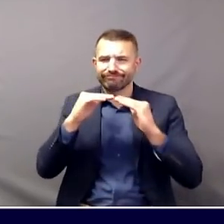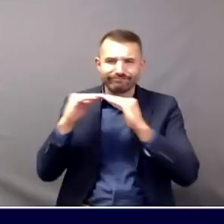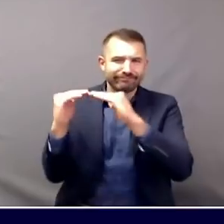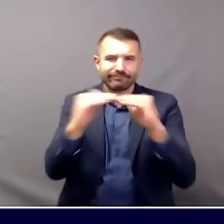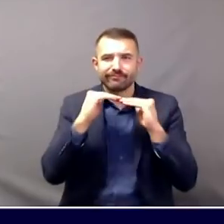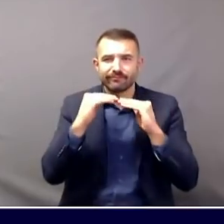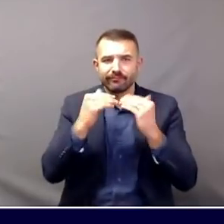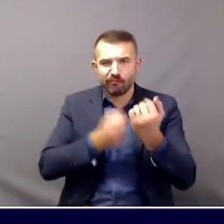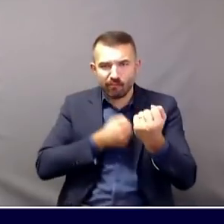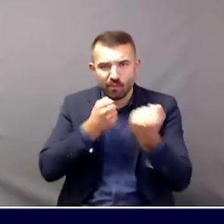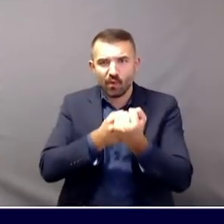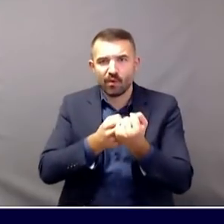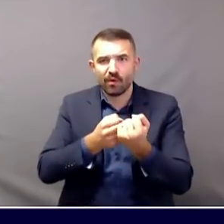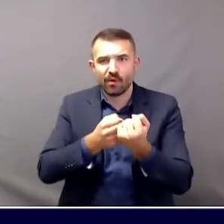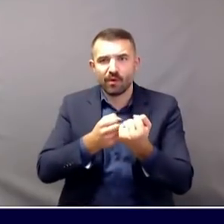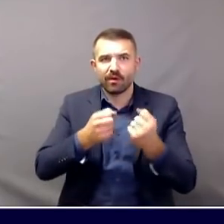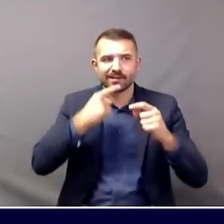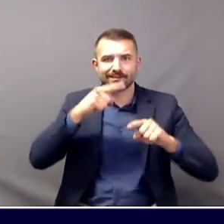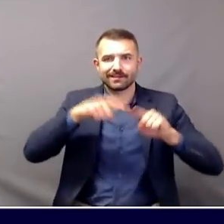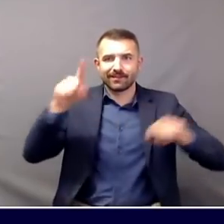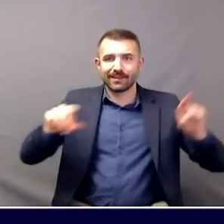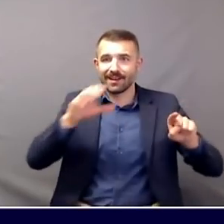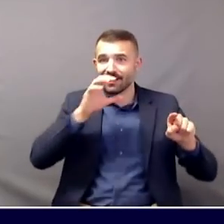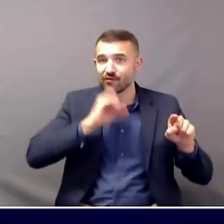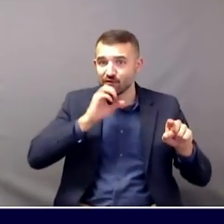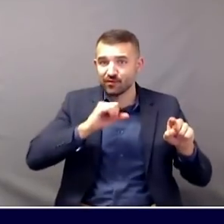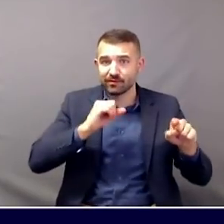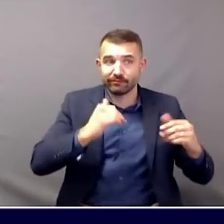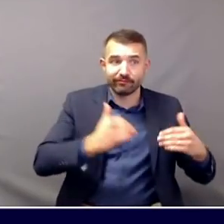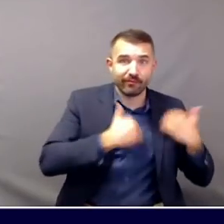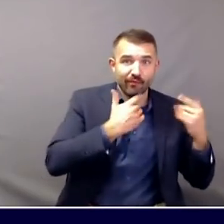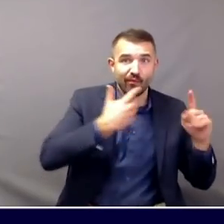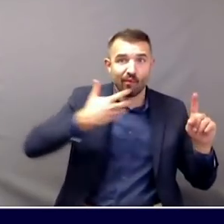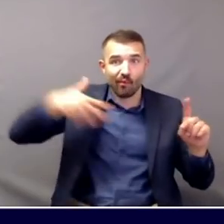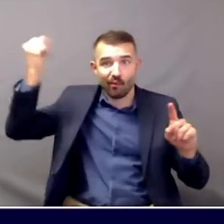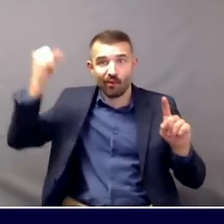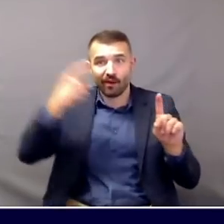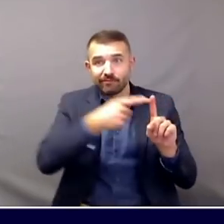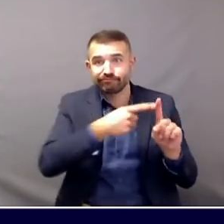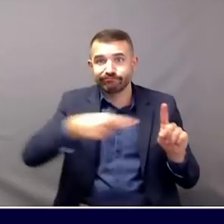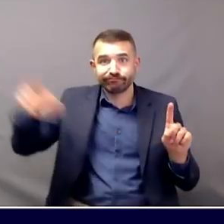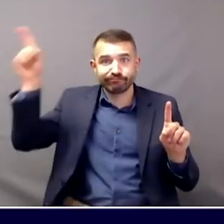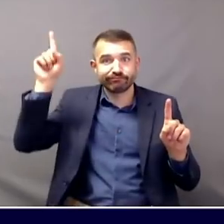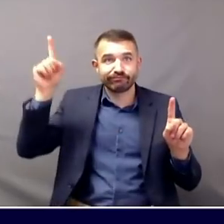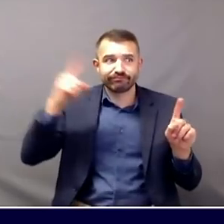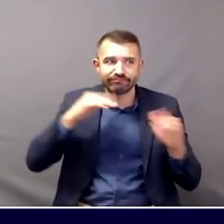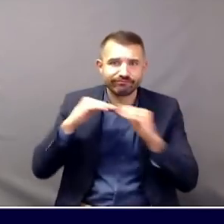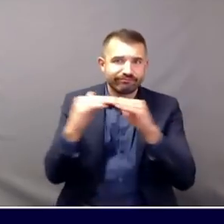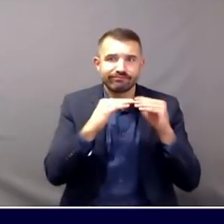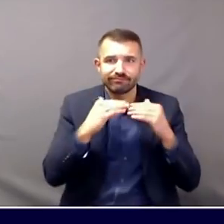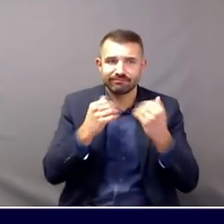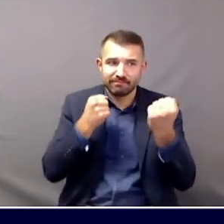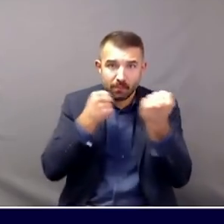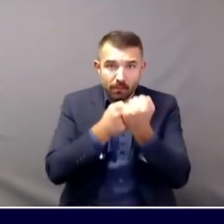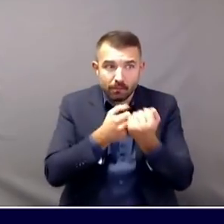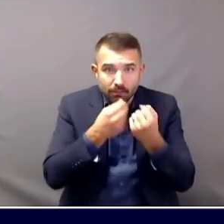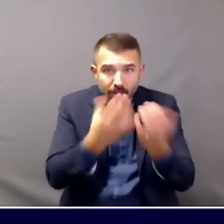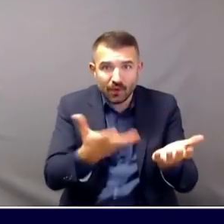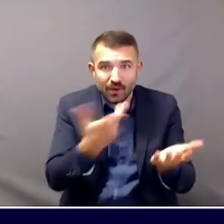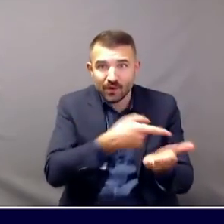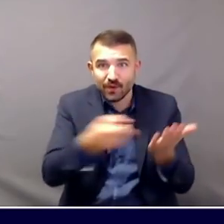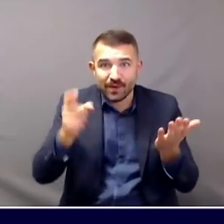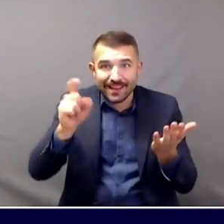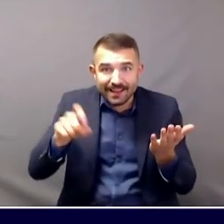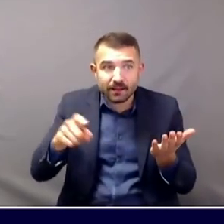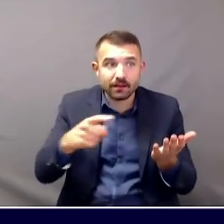We recognize the strain of COVID-19, both for those who have it, as well as for their family members and people who are fearful of it. So we